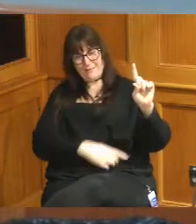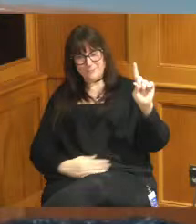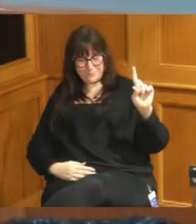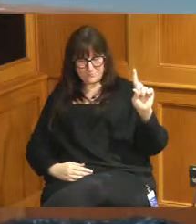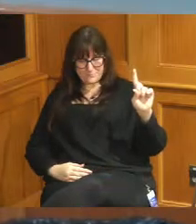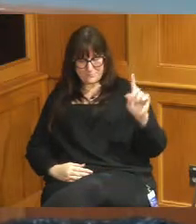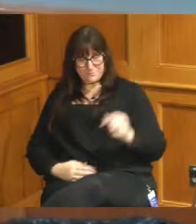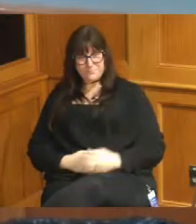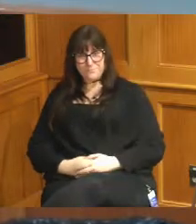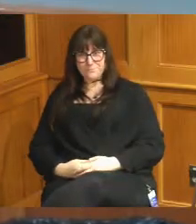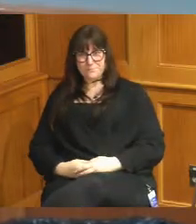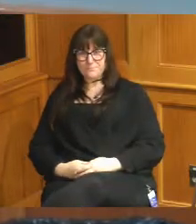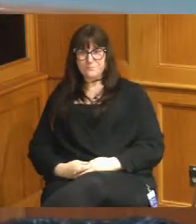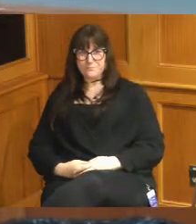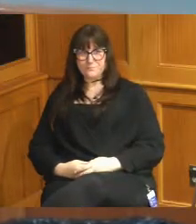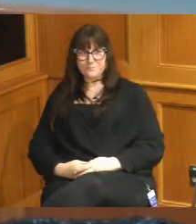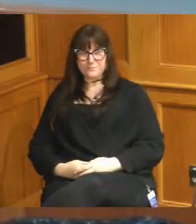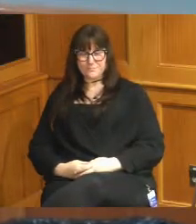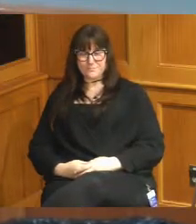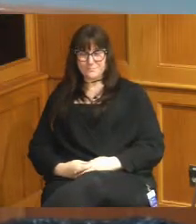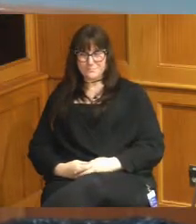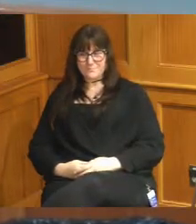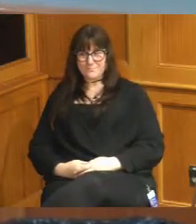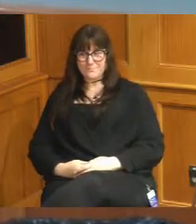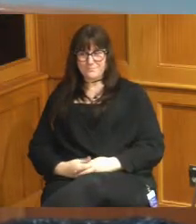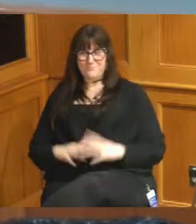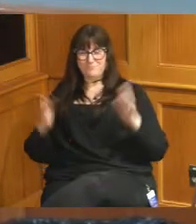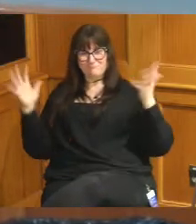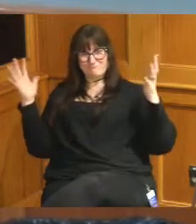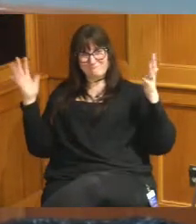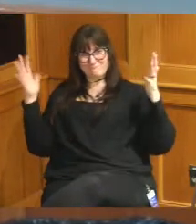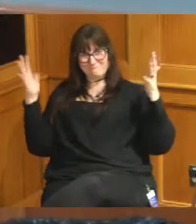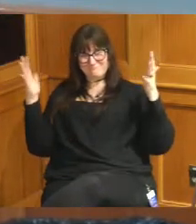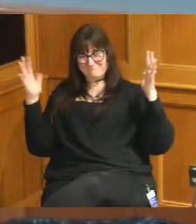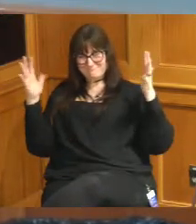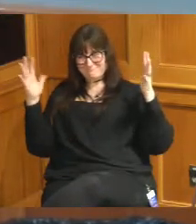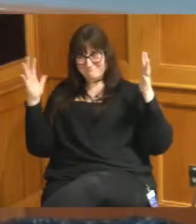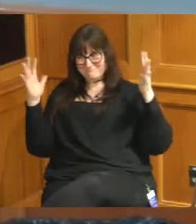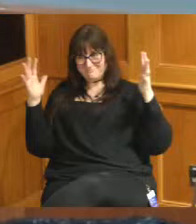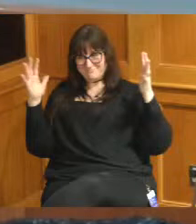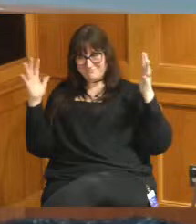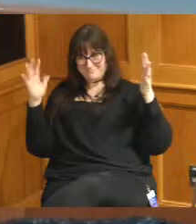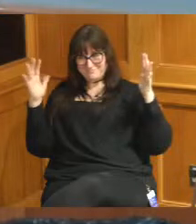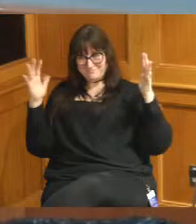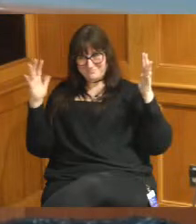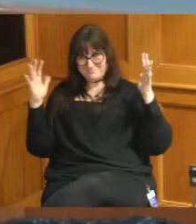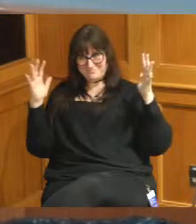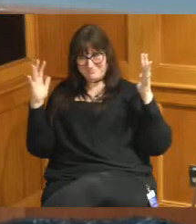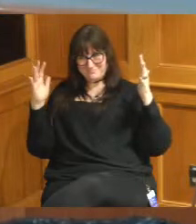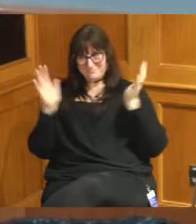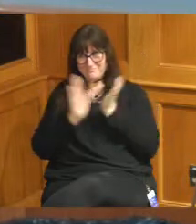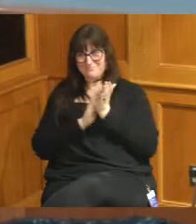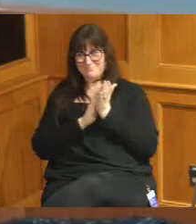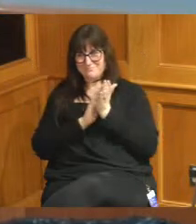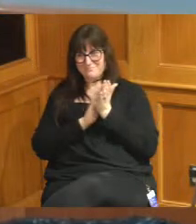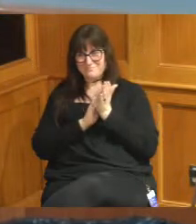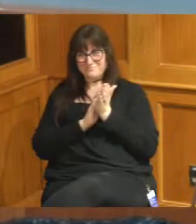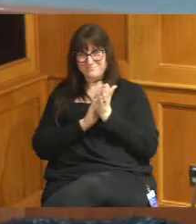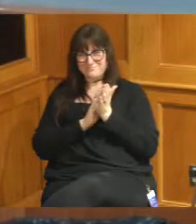Wesley Walker Day in all of Hamilton County. Thank you. Thank you.